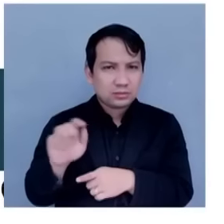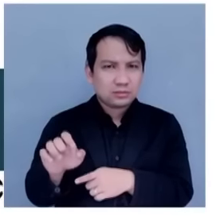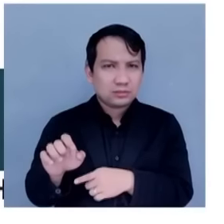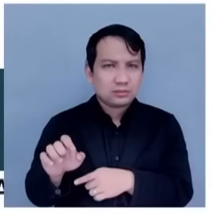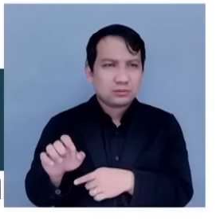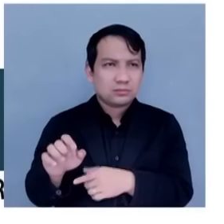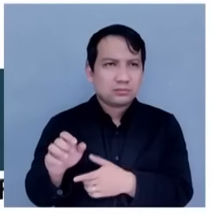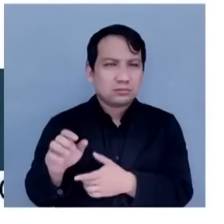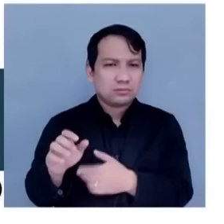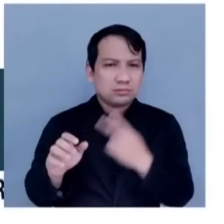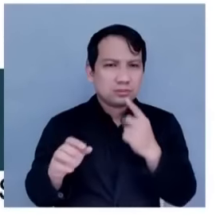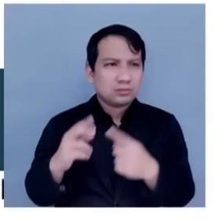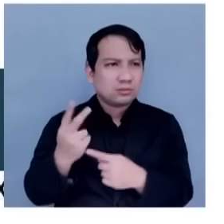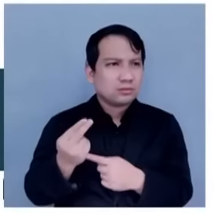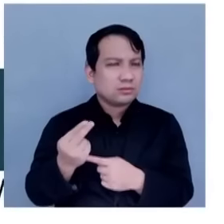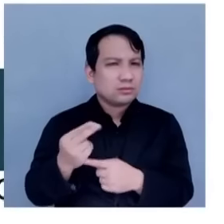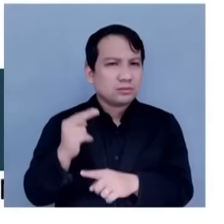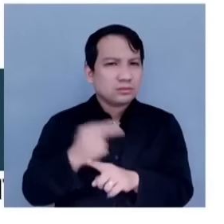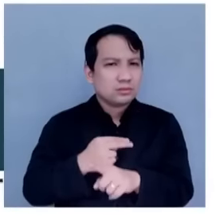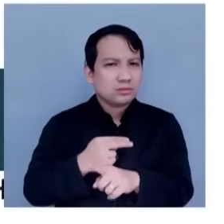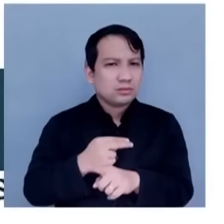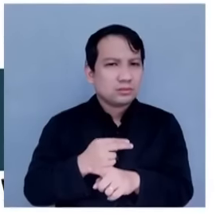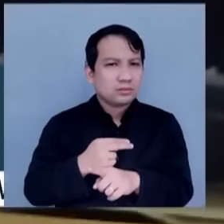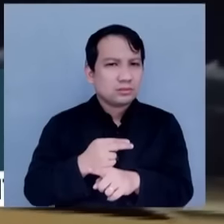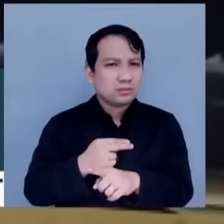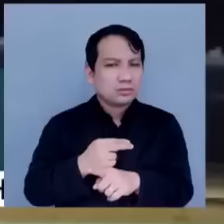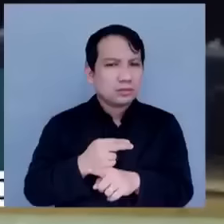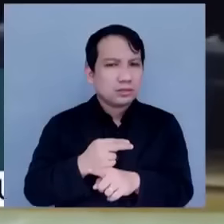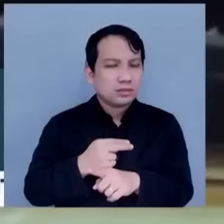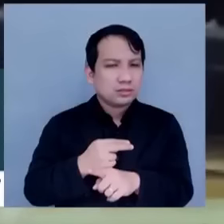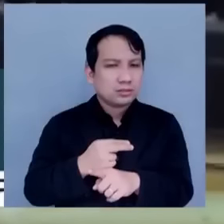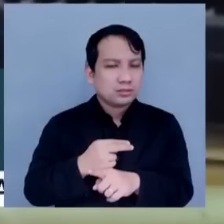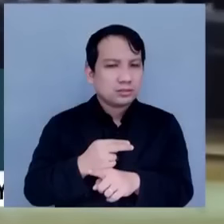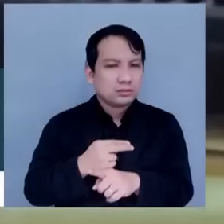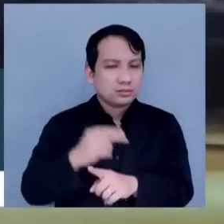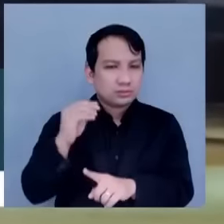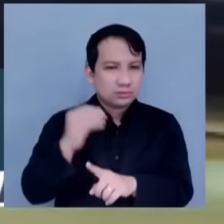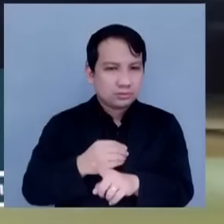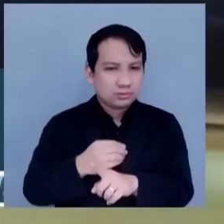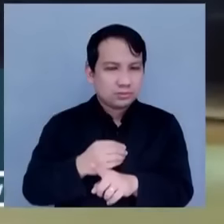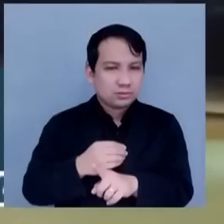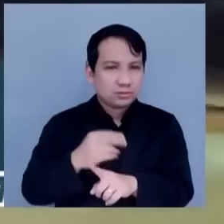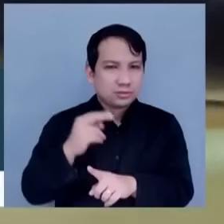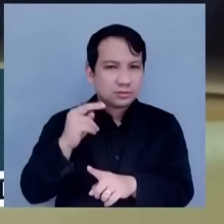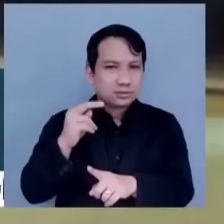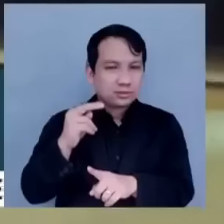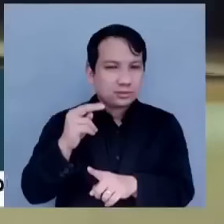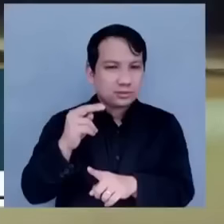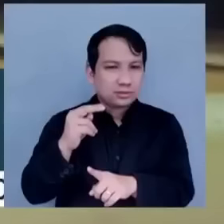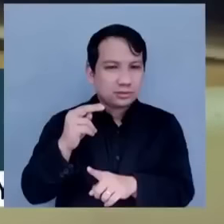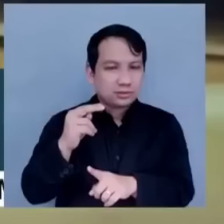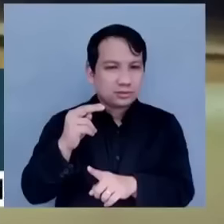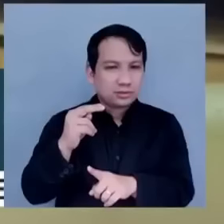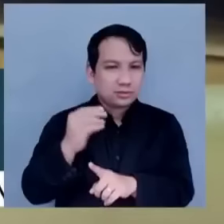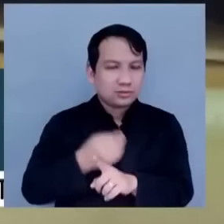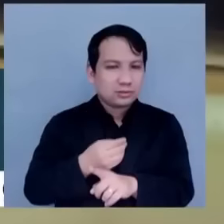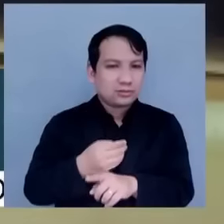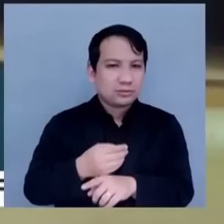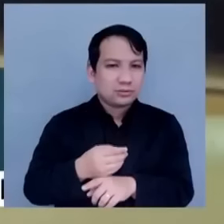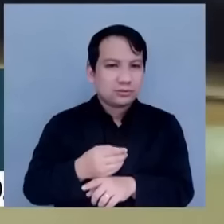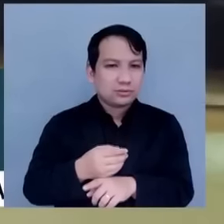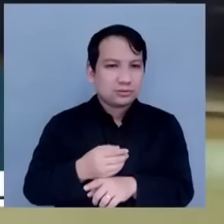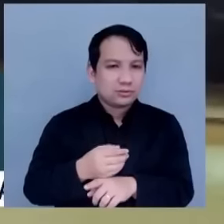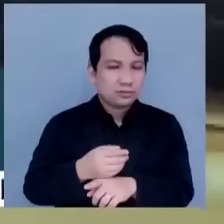when we talked ng November 22. November? Ano ba itong buwan na to? August ba? Ano